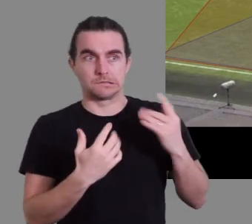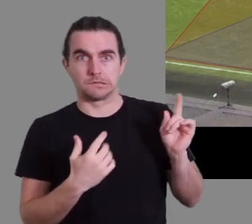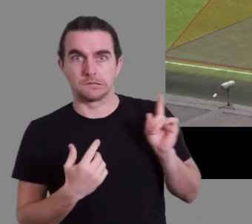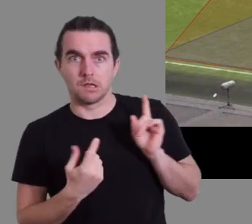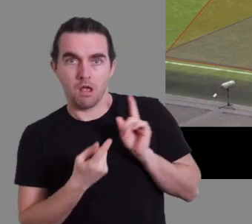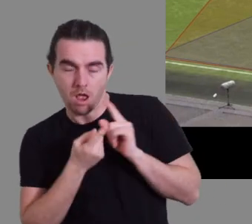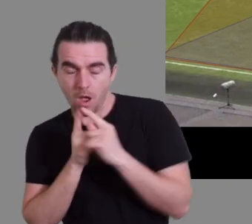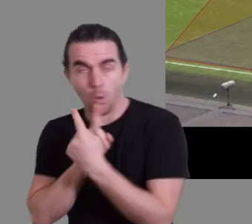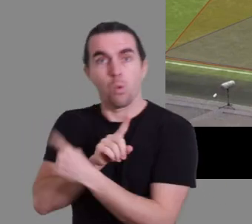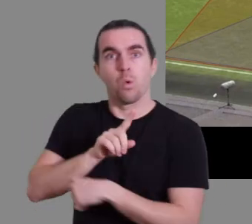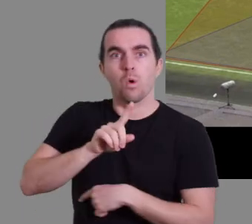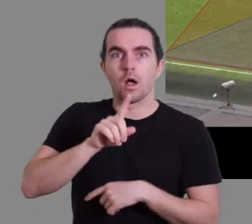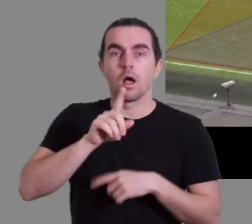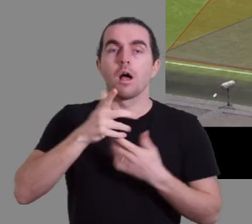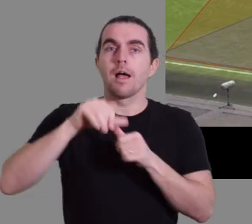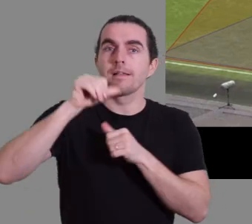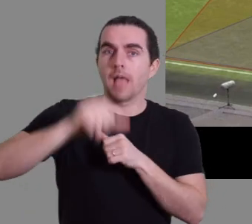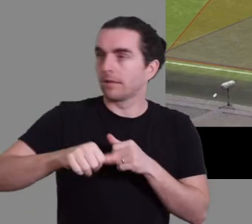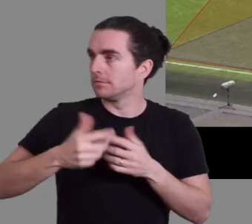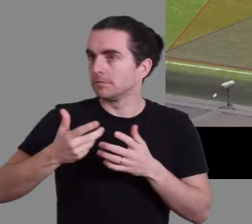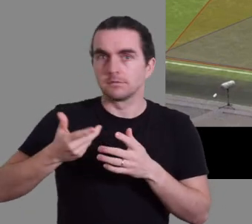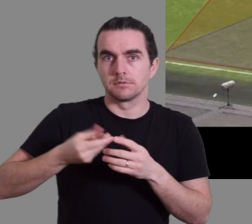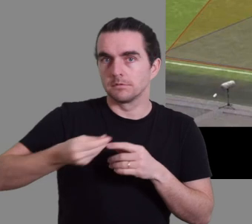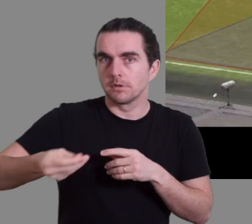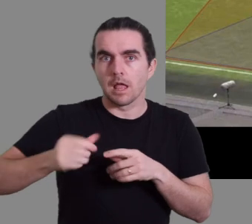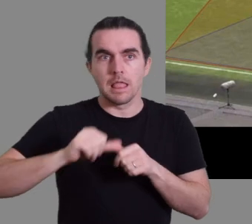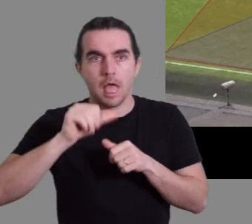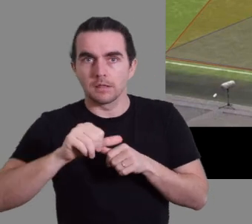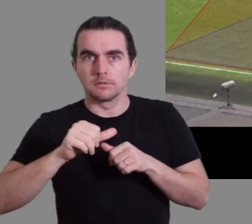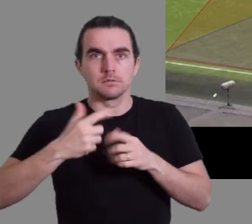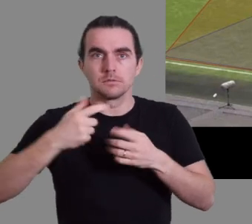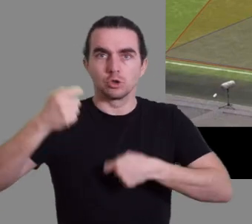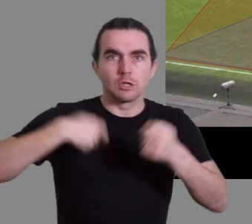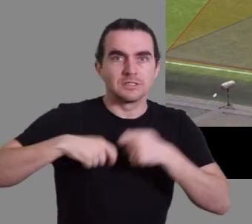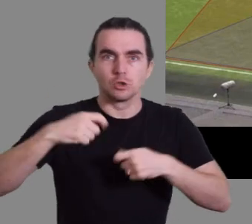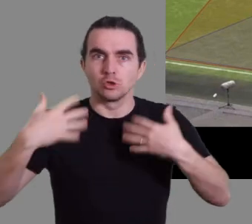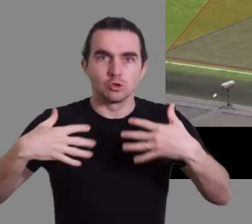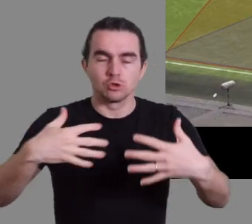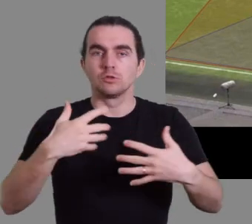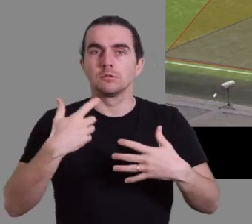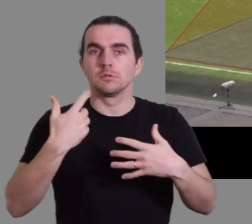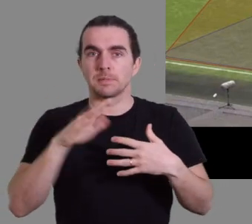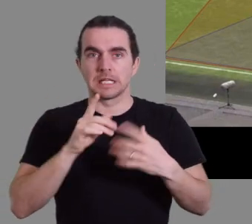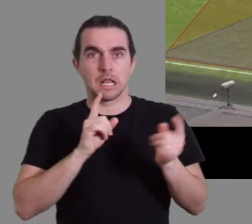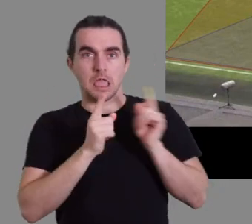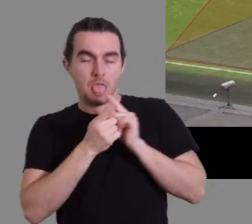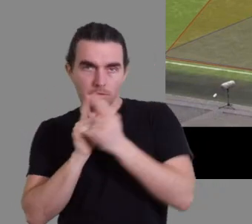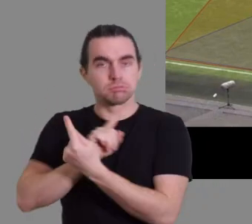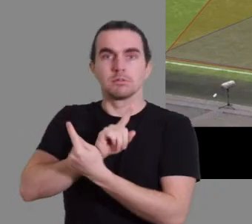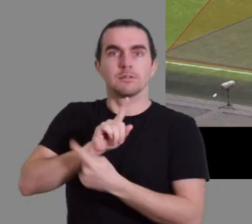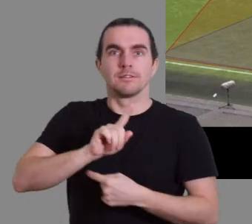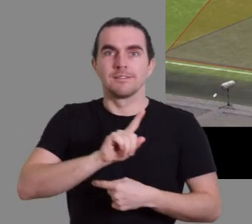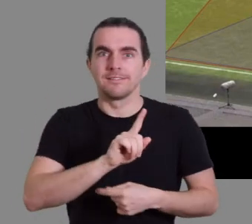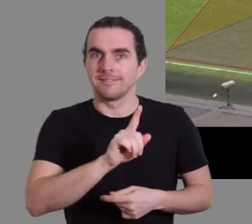Now comes in the next tactic, the change of direction. Spin